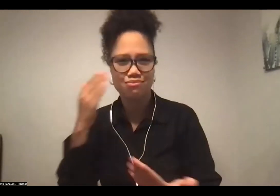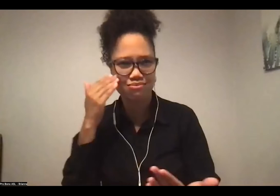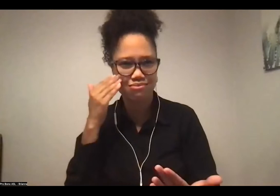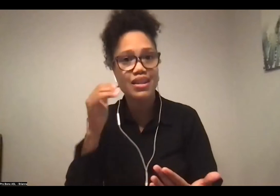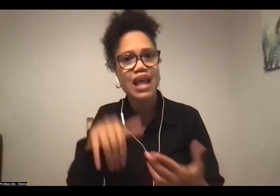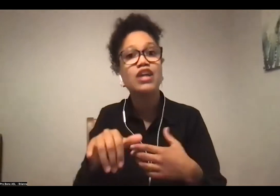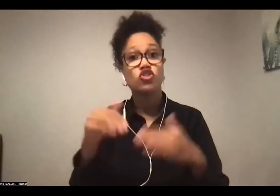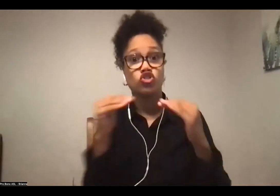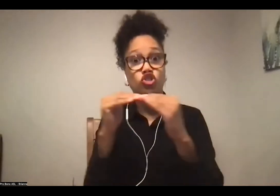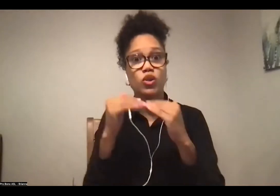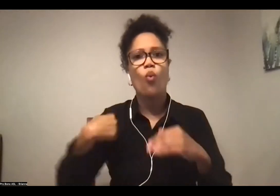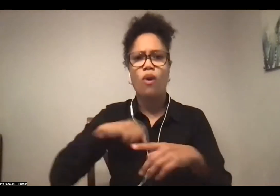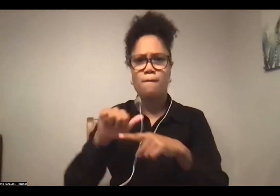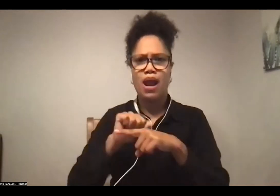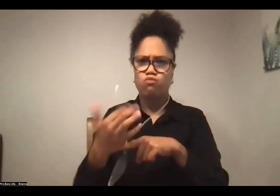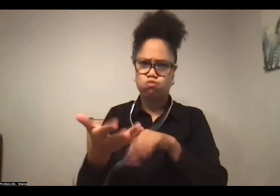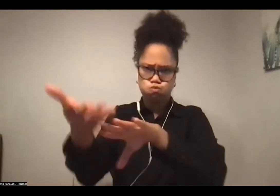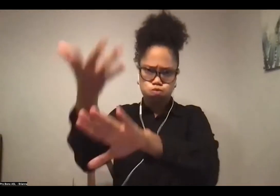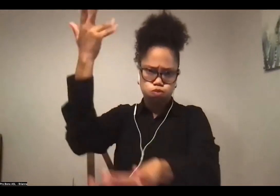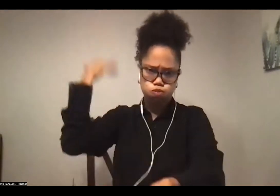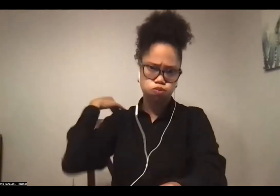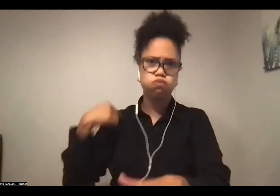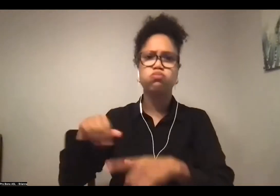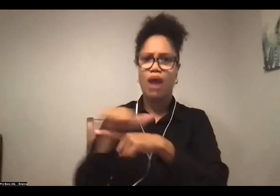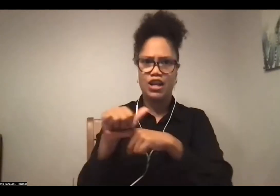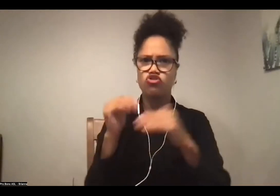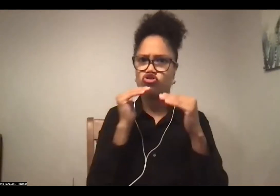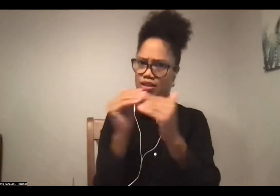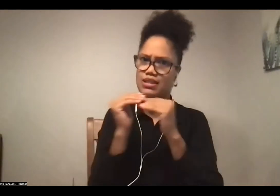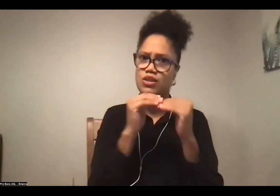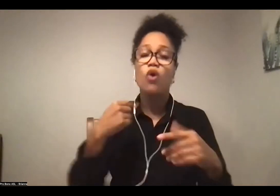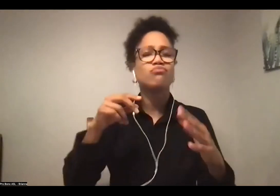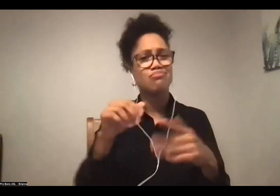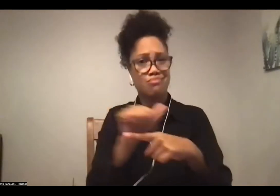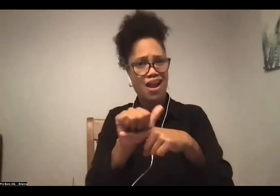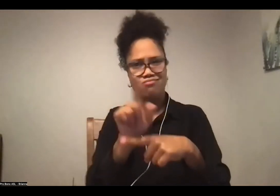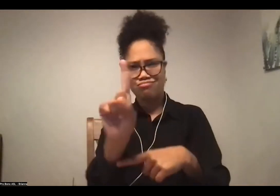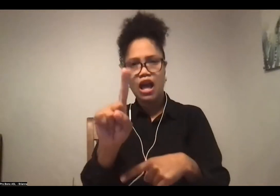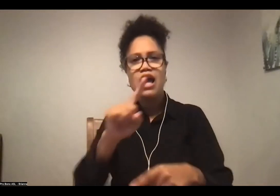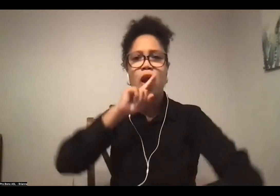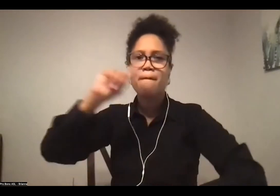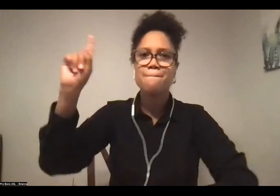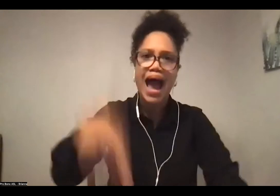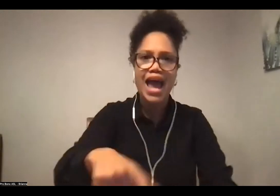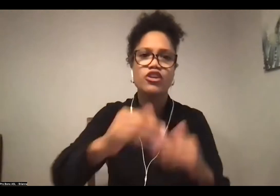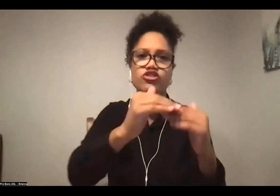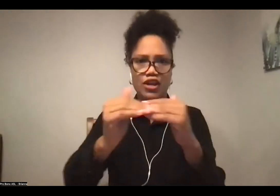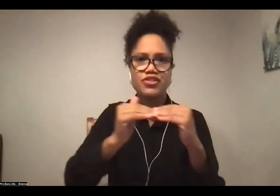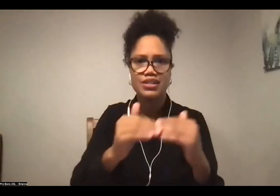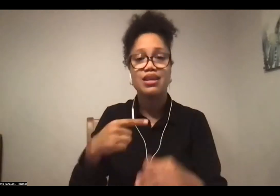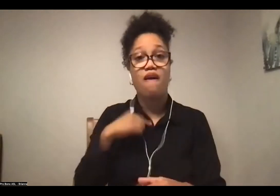on, or demand for justice early on, that I was a part of as a